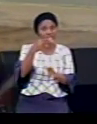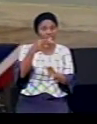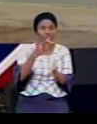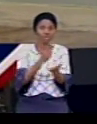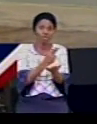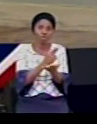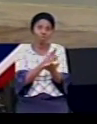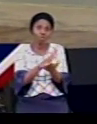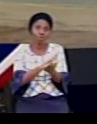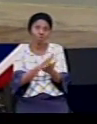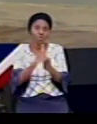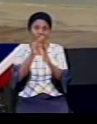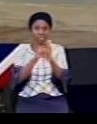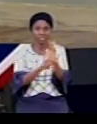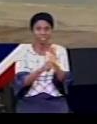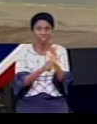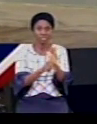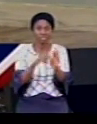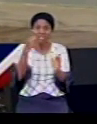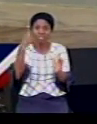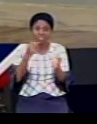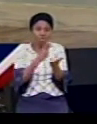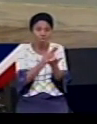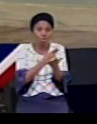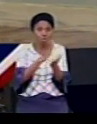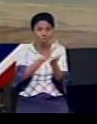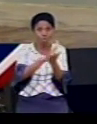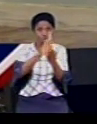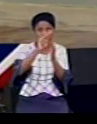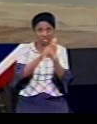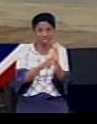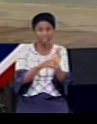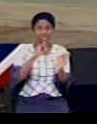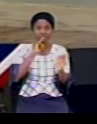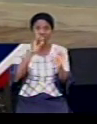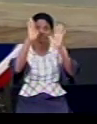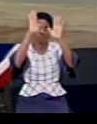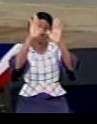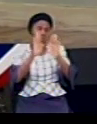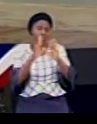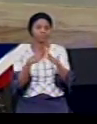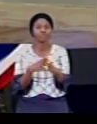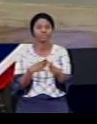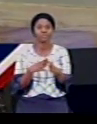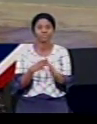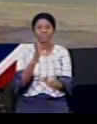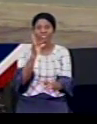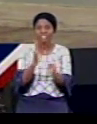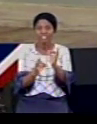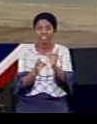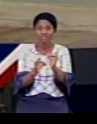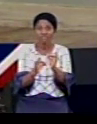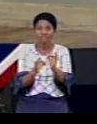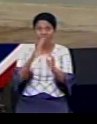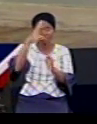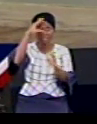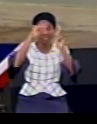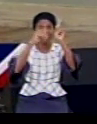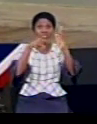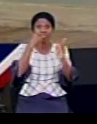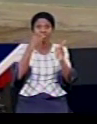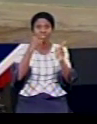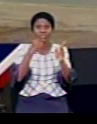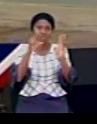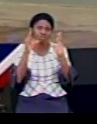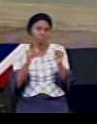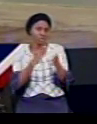his wonder. The holiness in his wonder. If he says no after he has said